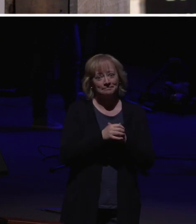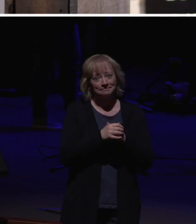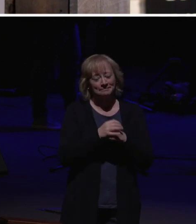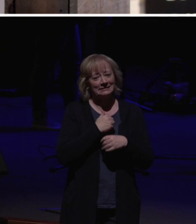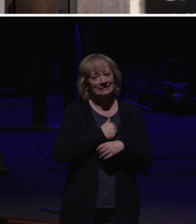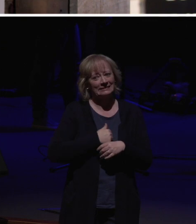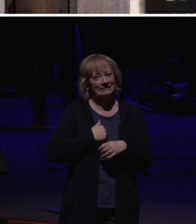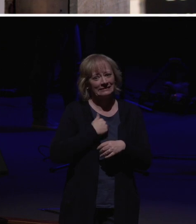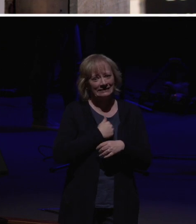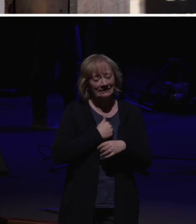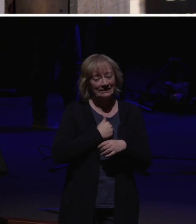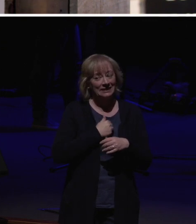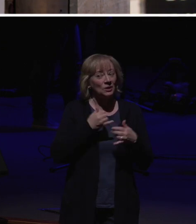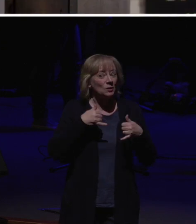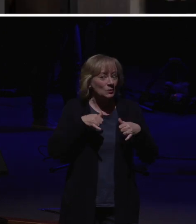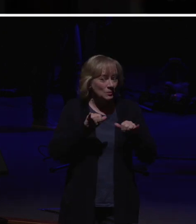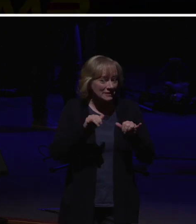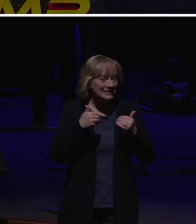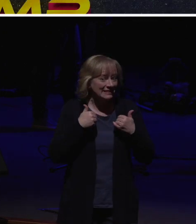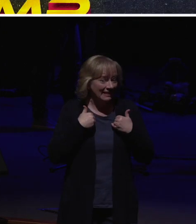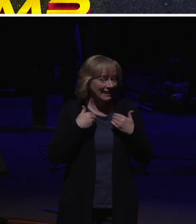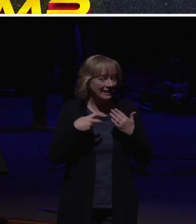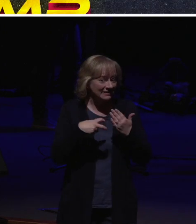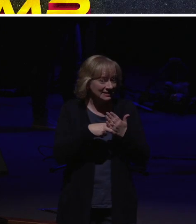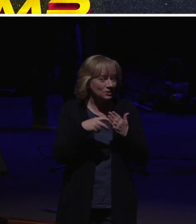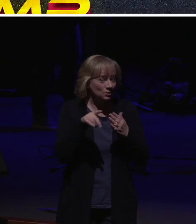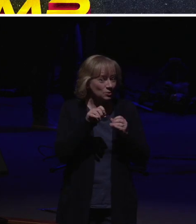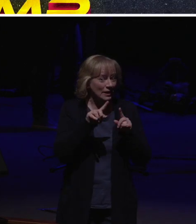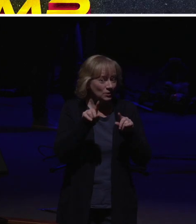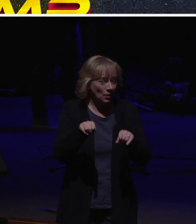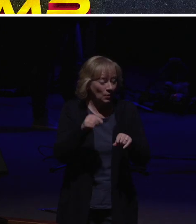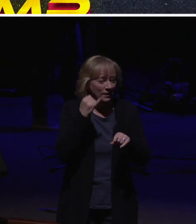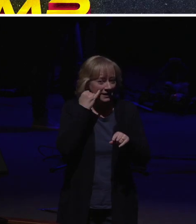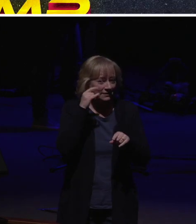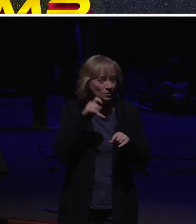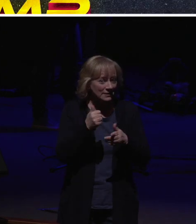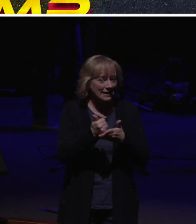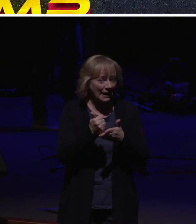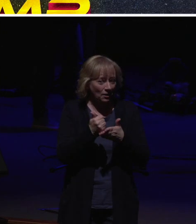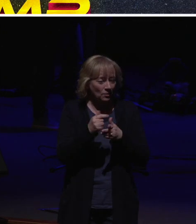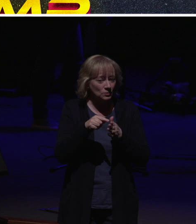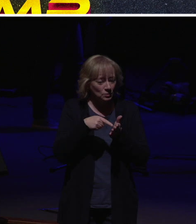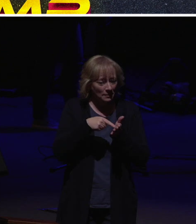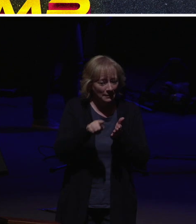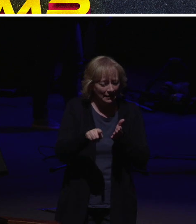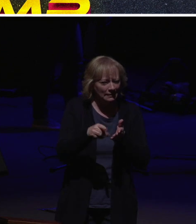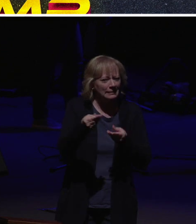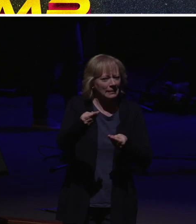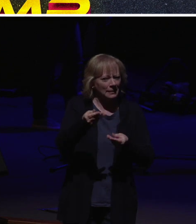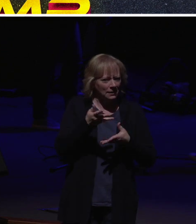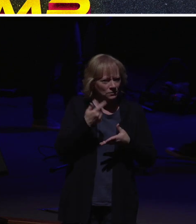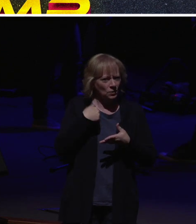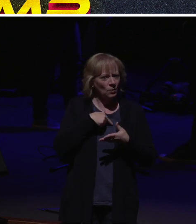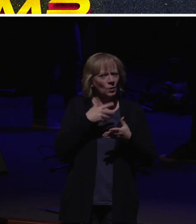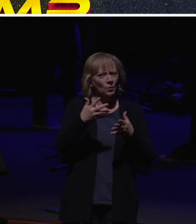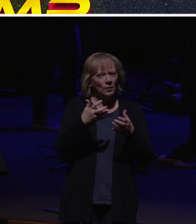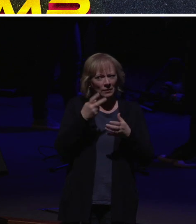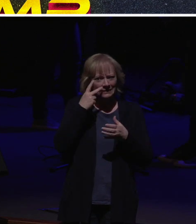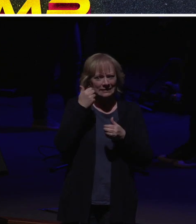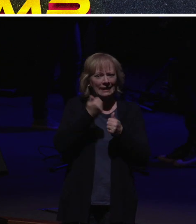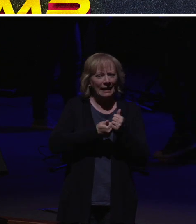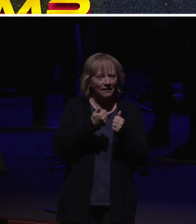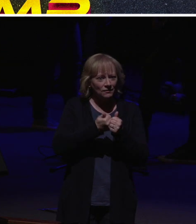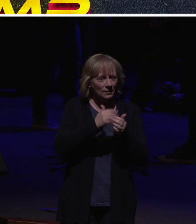I'm sorry. We still have space and you can go. And if you need help to make that happen, you let us know. We would love to see every middle school